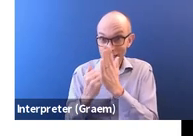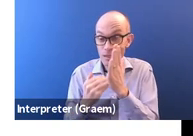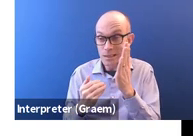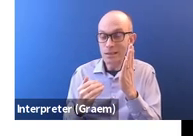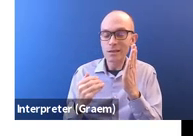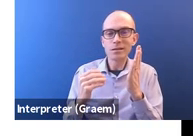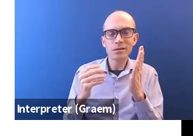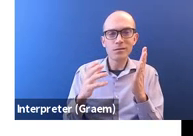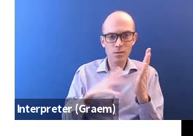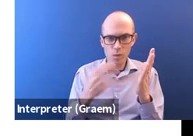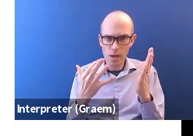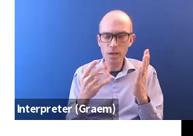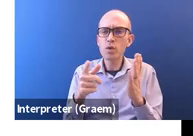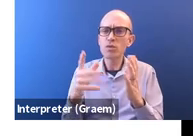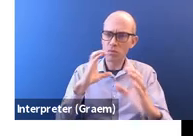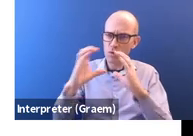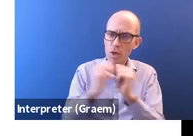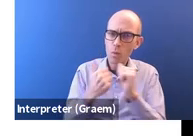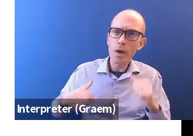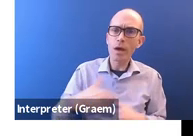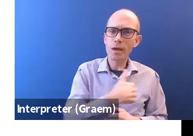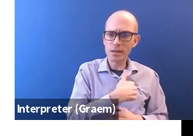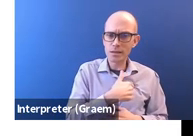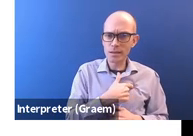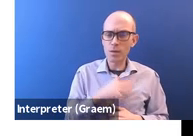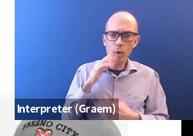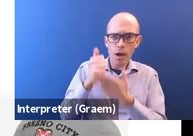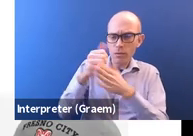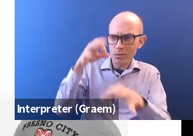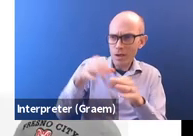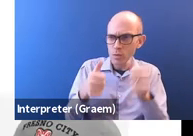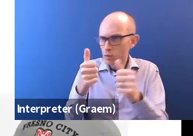you know specifically if you're there or not yet, and what direction to go at that point.